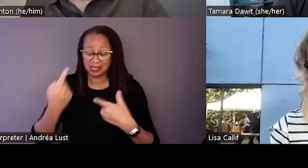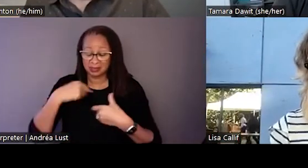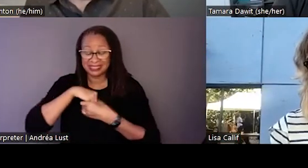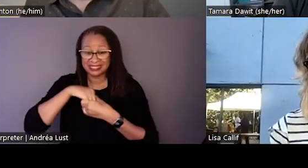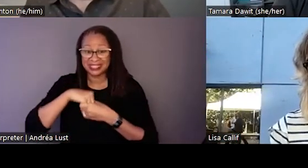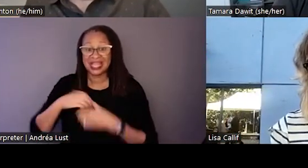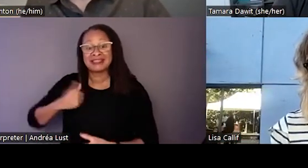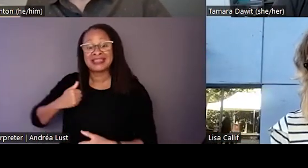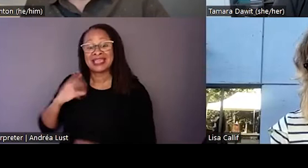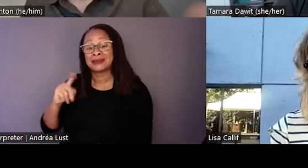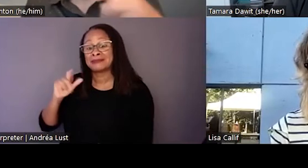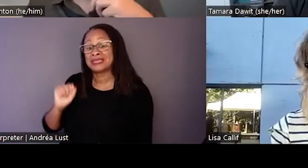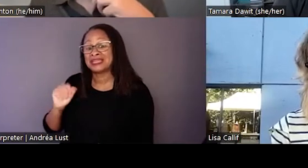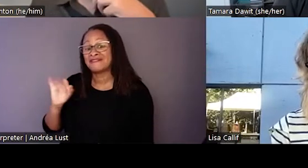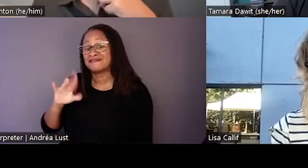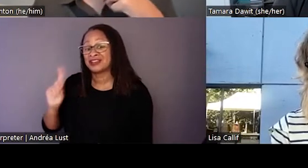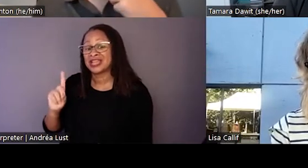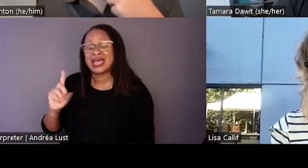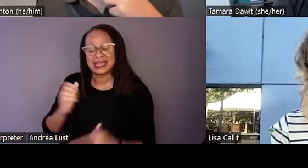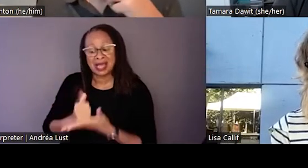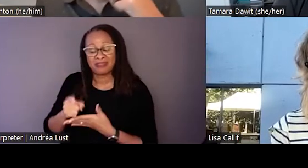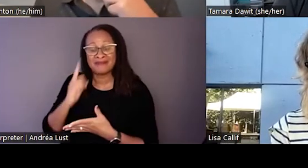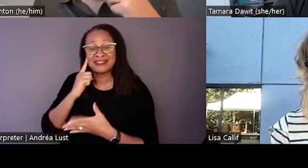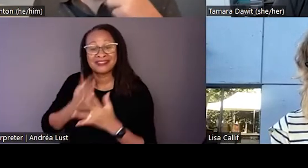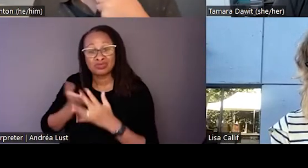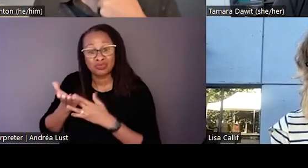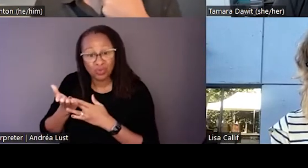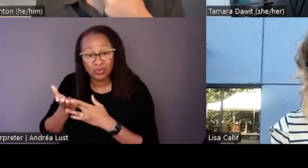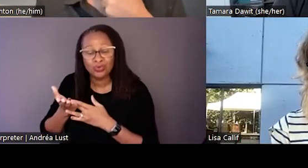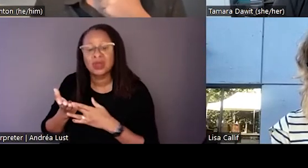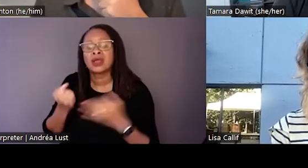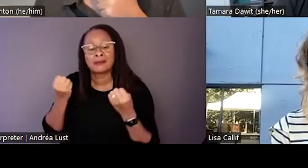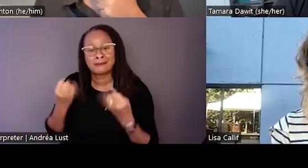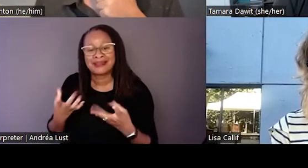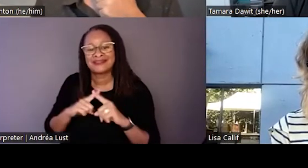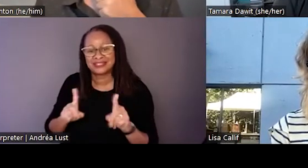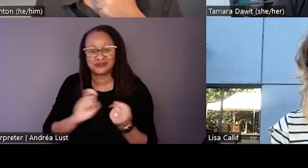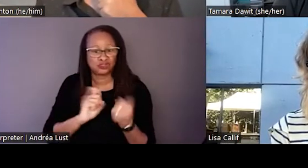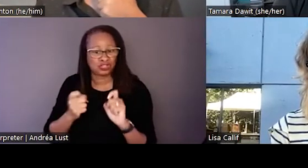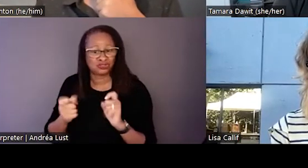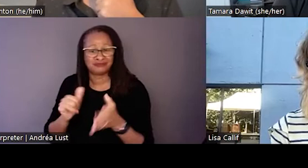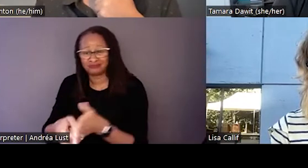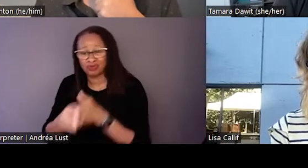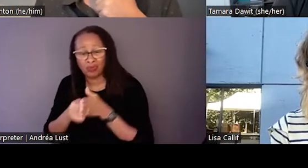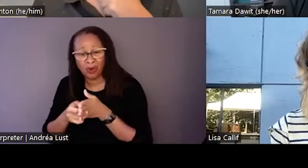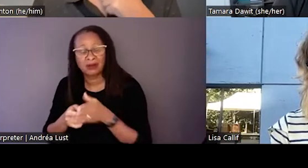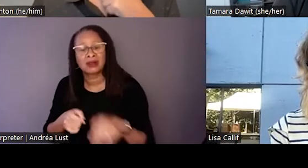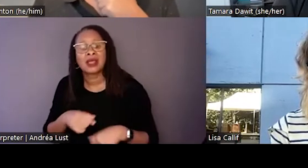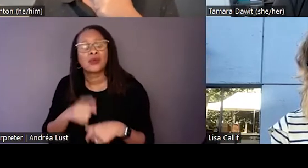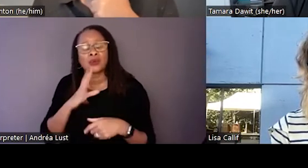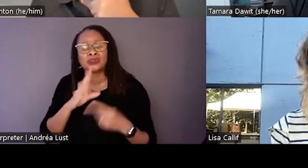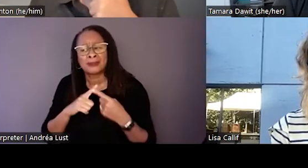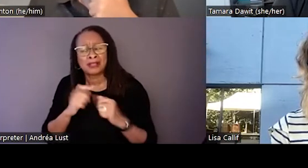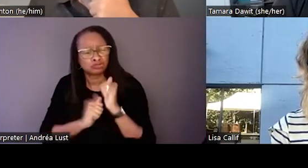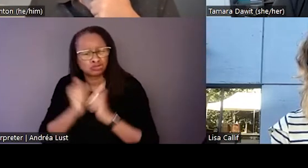Canada Media Fund and help them think through a lot of the changes that were required in terms of the structures